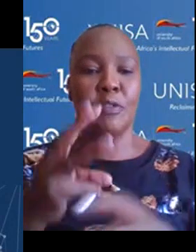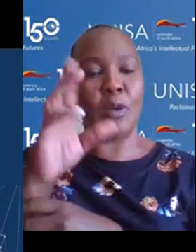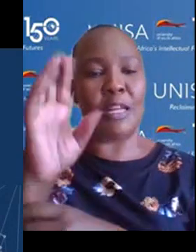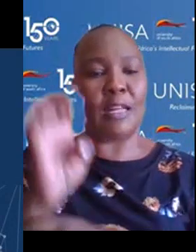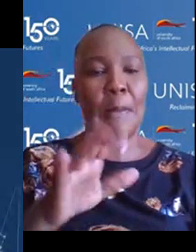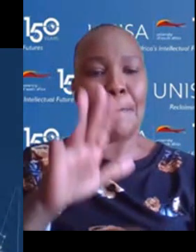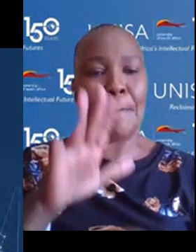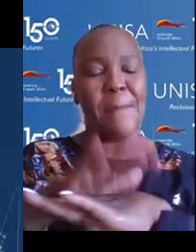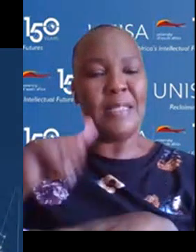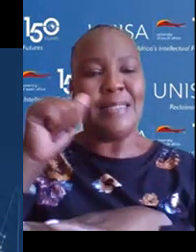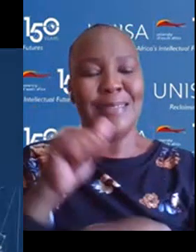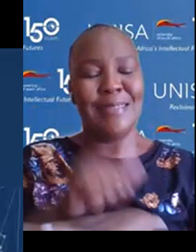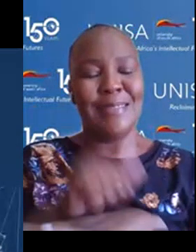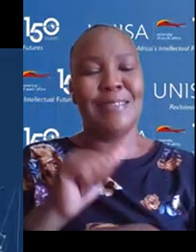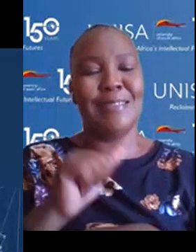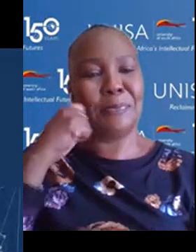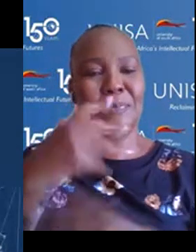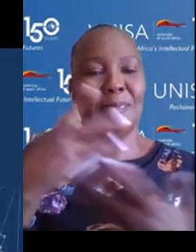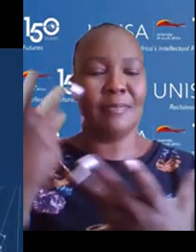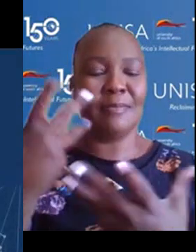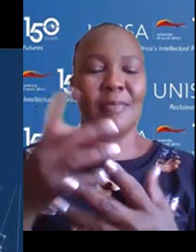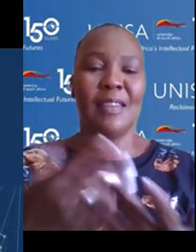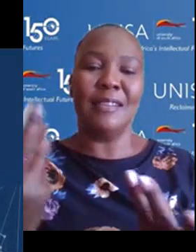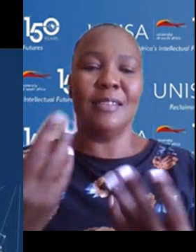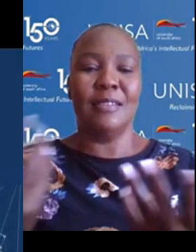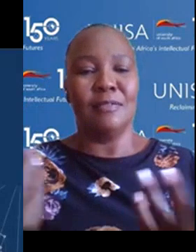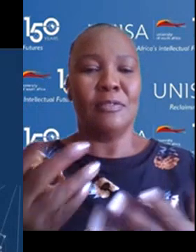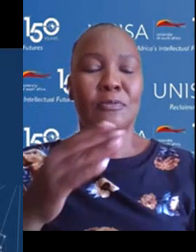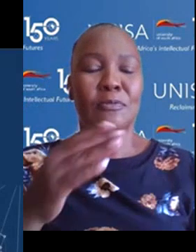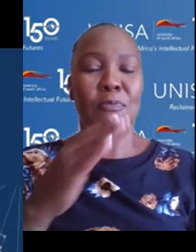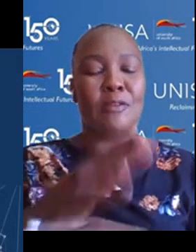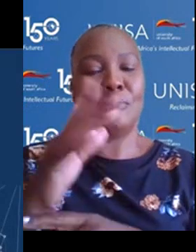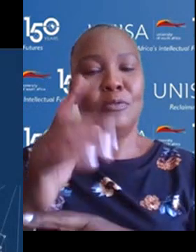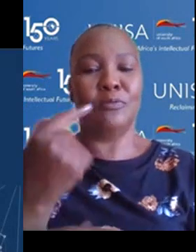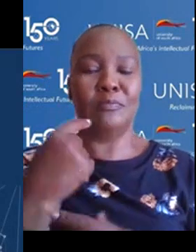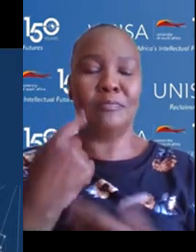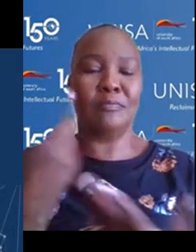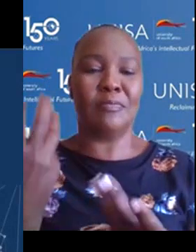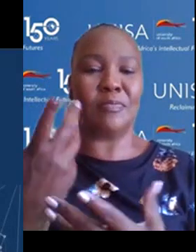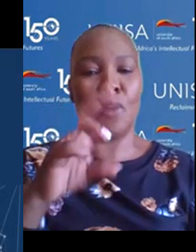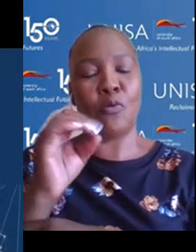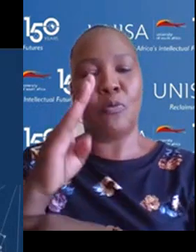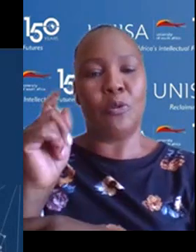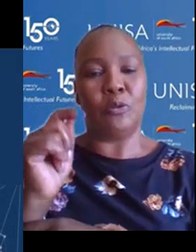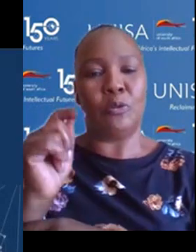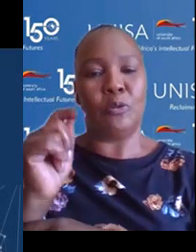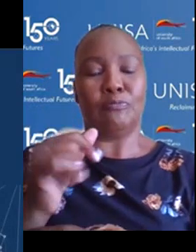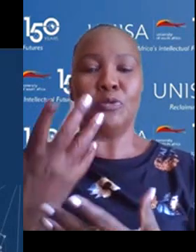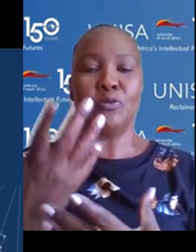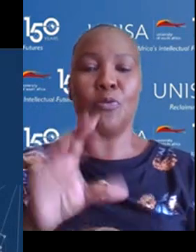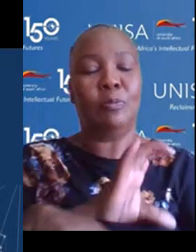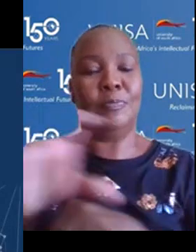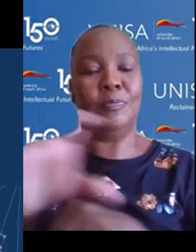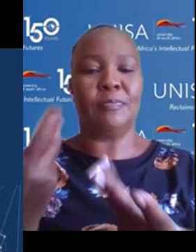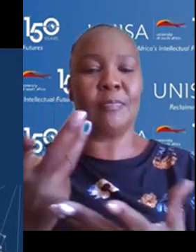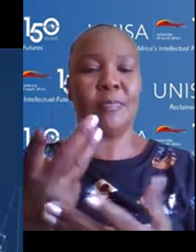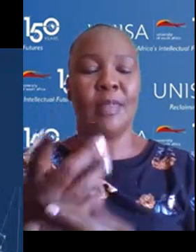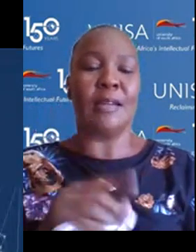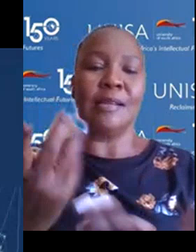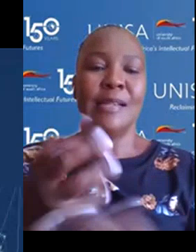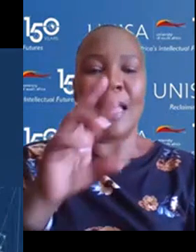the meat and the hair and all the rest of it. So to make you into a robot computer like I referred to earlier. So your RAM